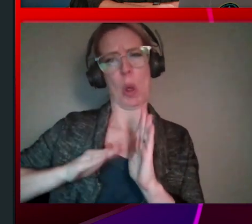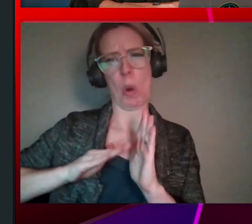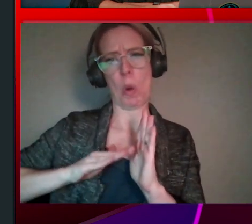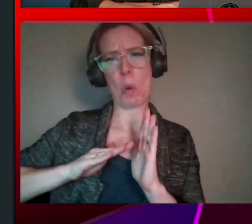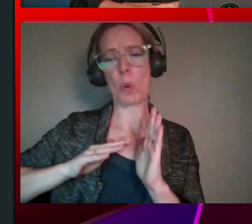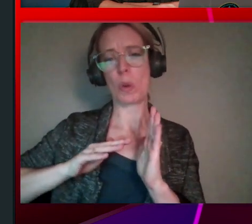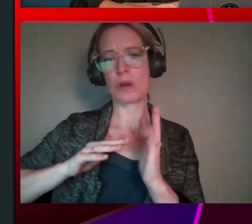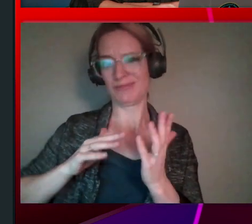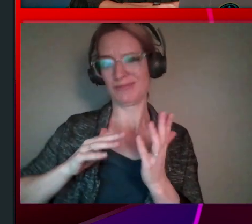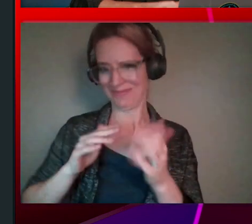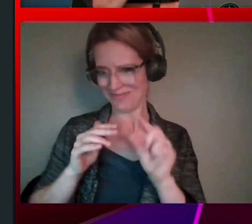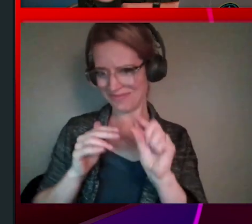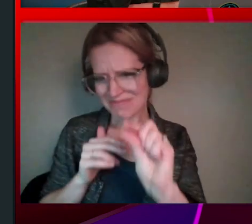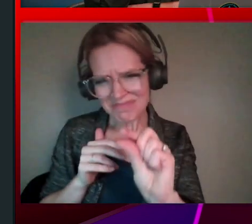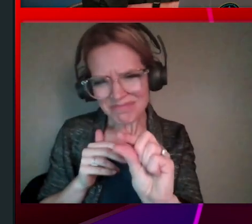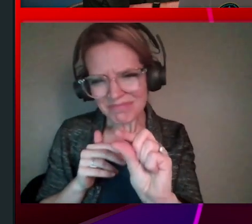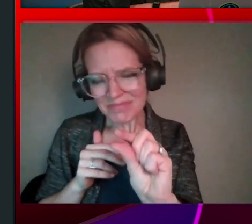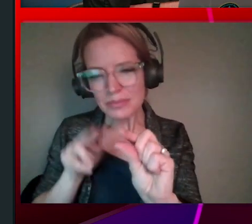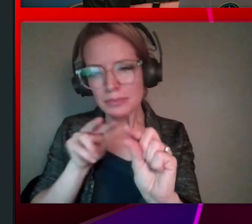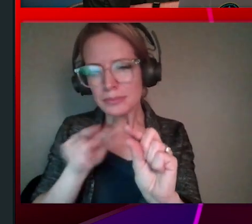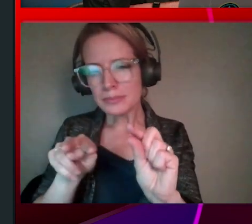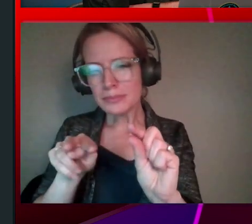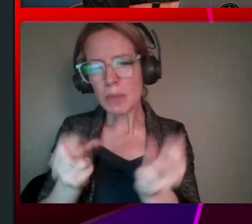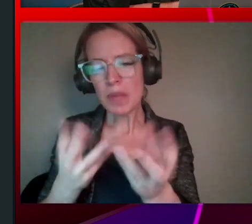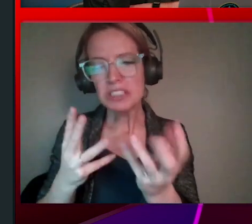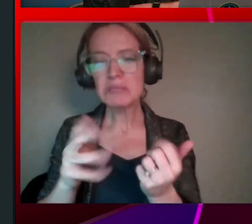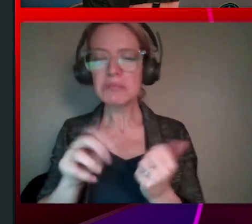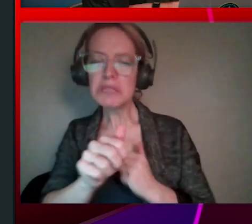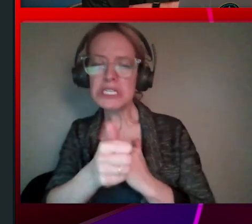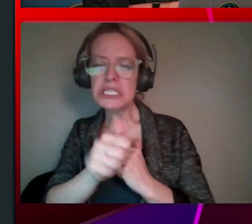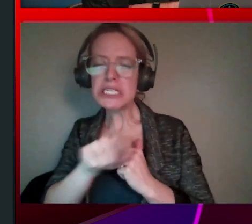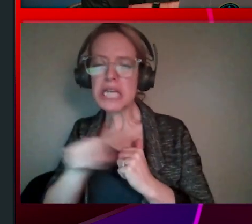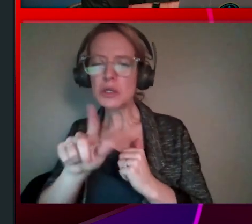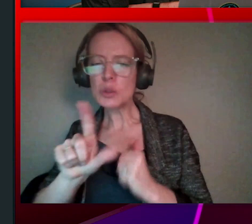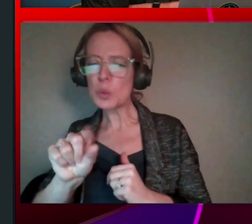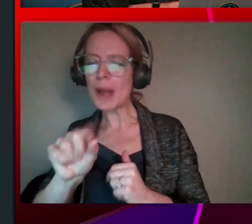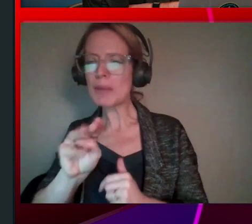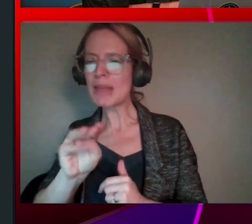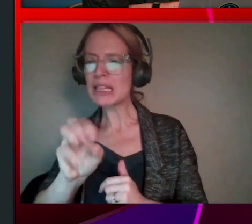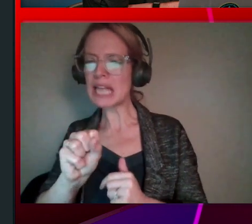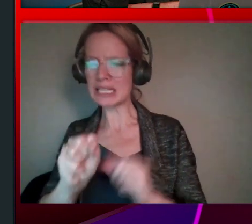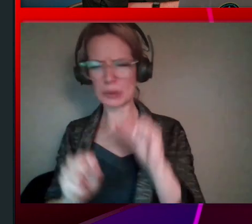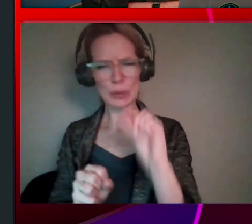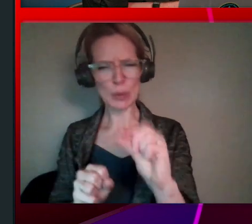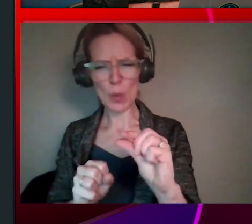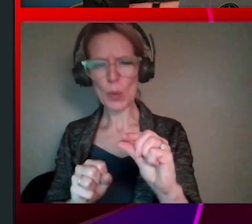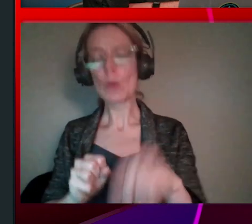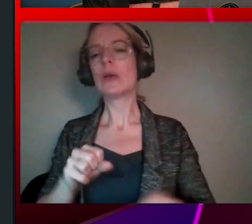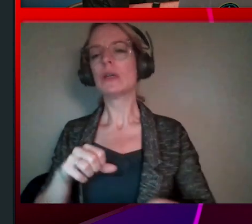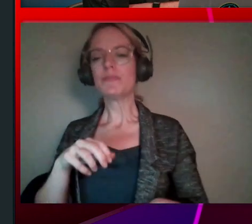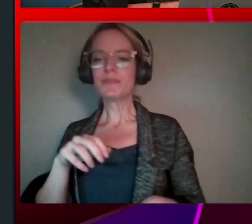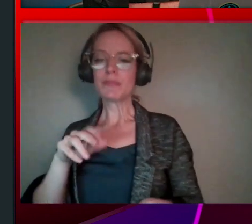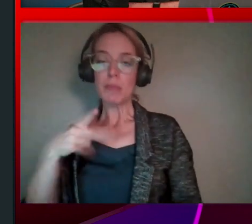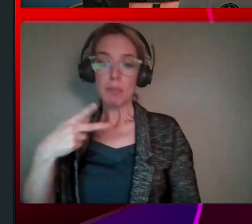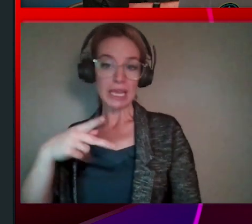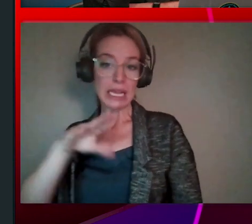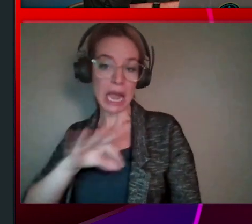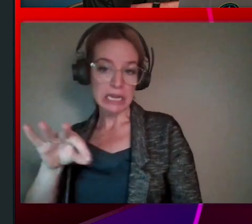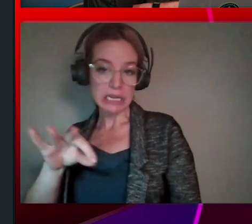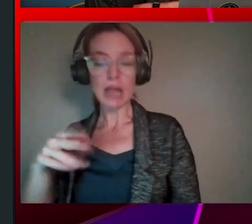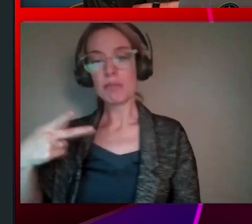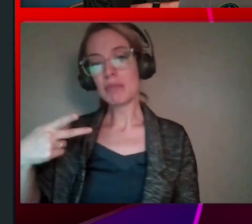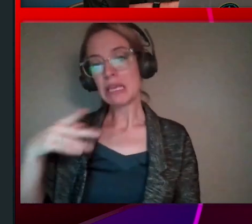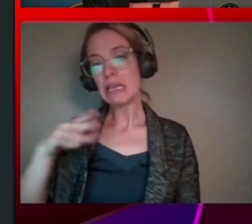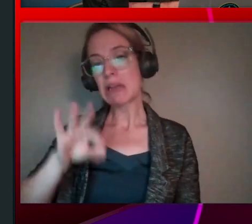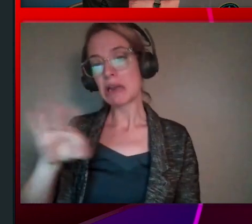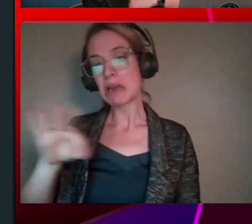to, I'm looking at, it's down in the range of 10 to 20 milliseconds. And then your P99 and your P99.9, 5 to 6 seconds.